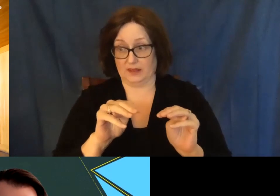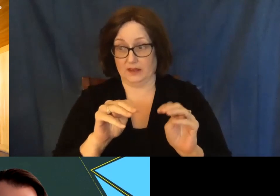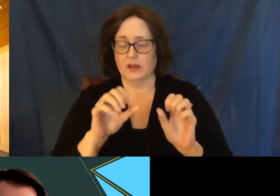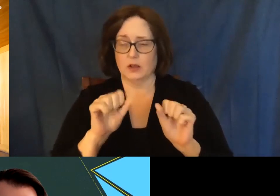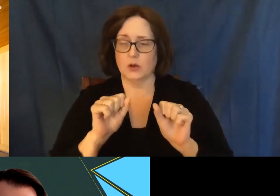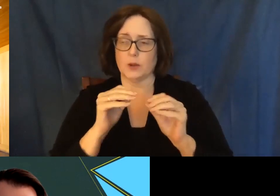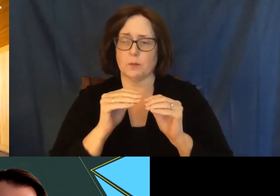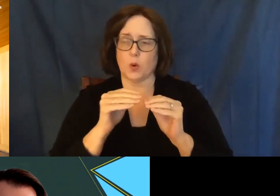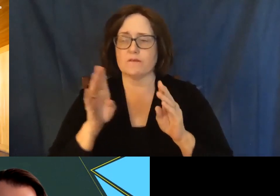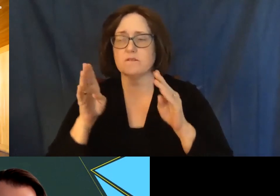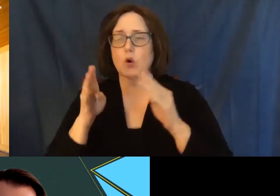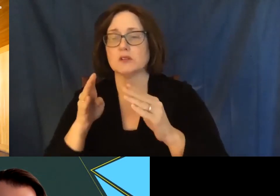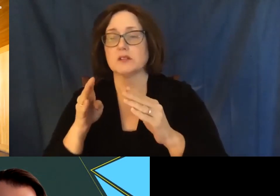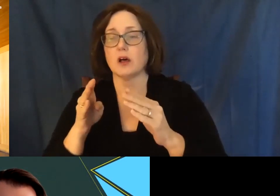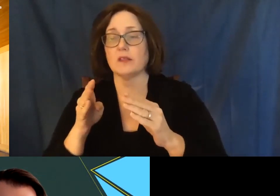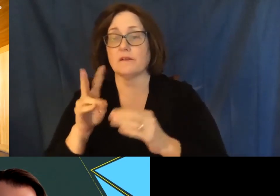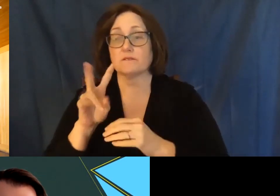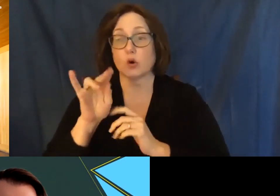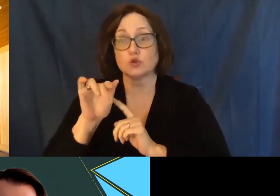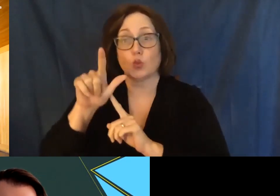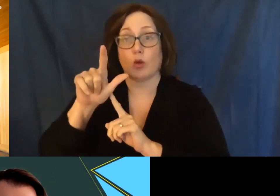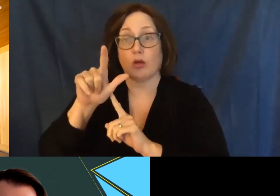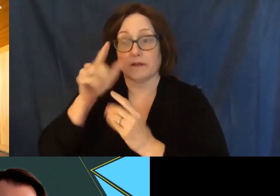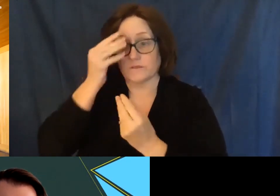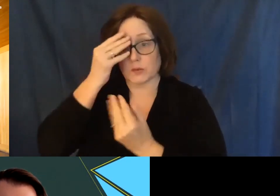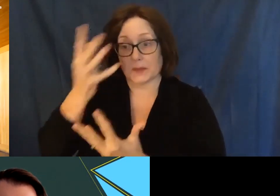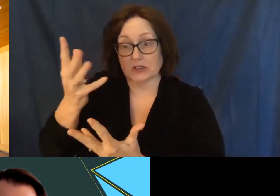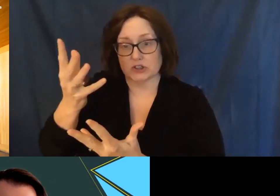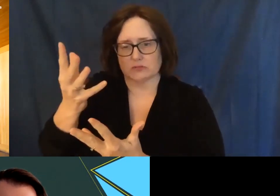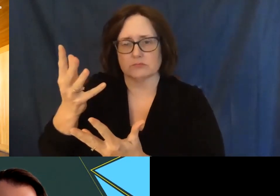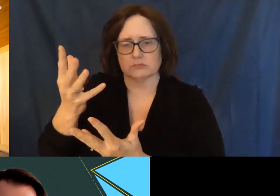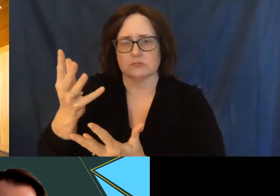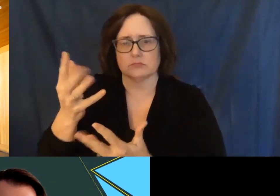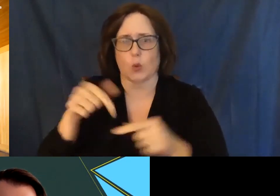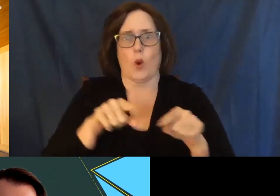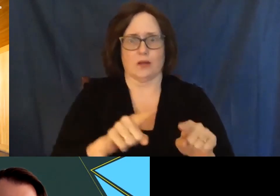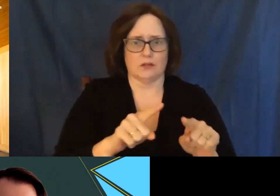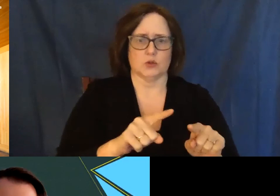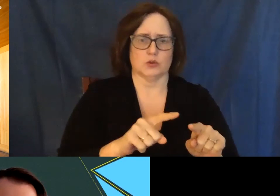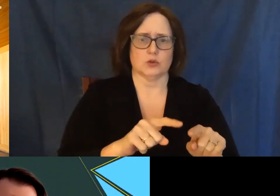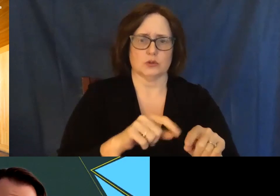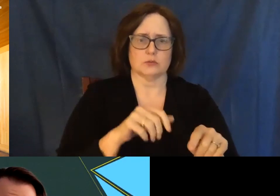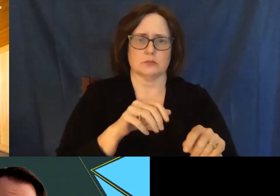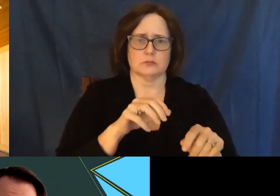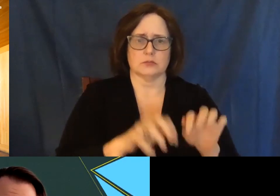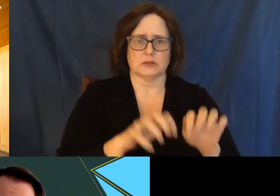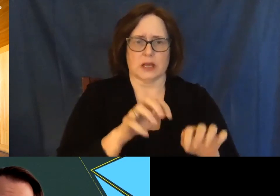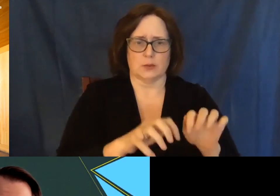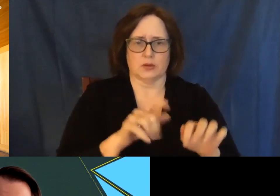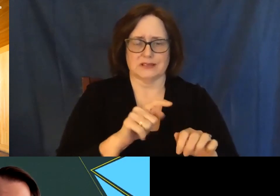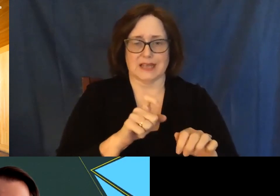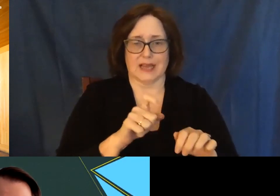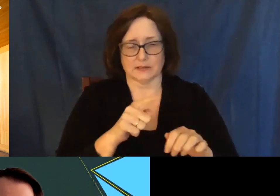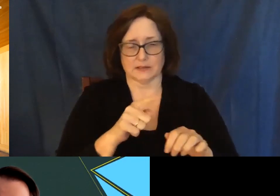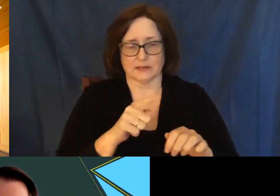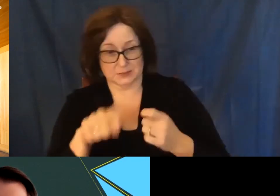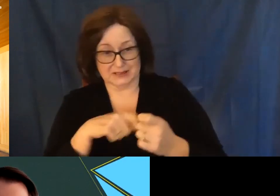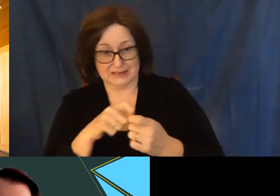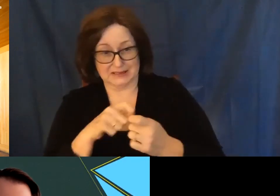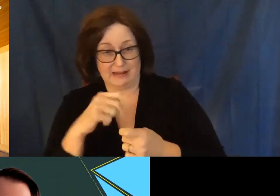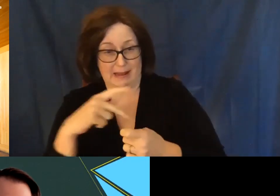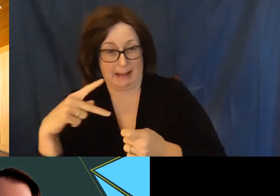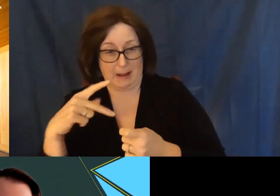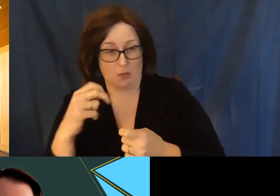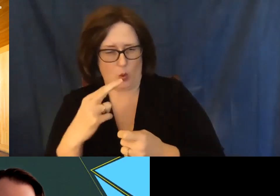content itself while entering task. So, yeah. But do you have a specific application in mind, or is it just for everything